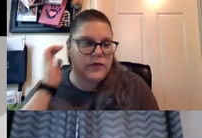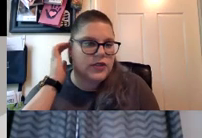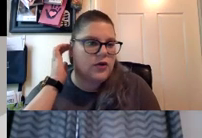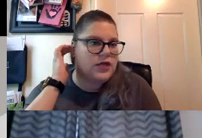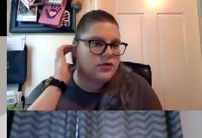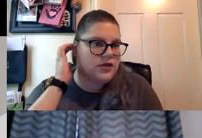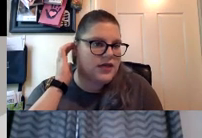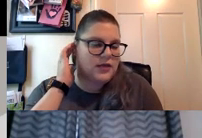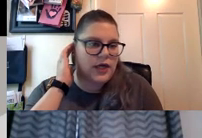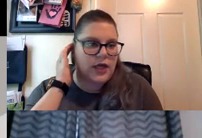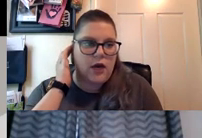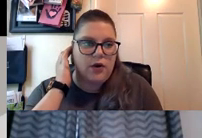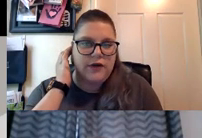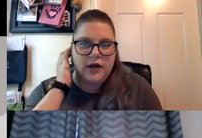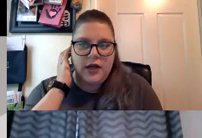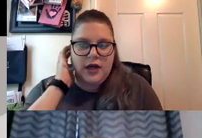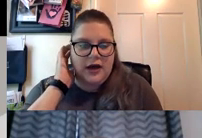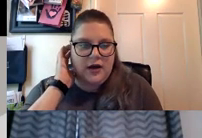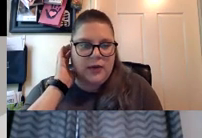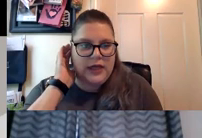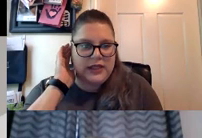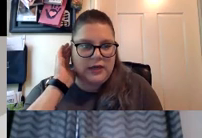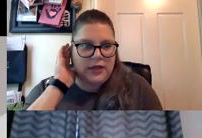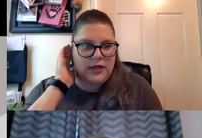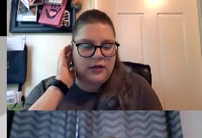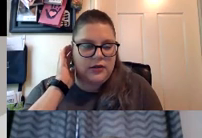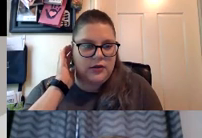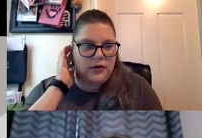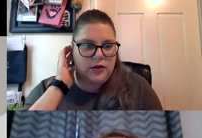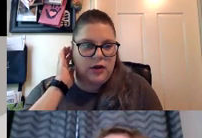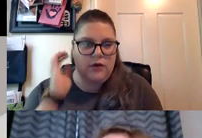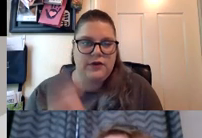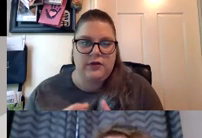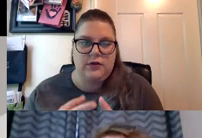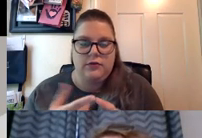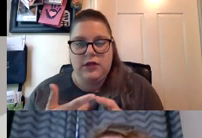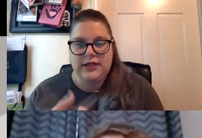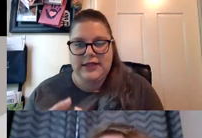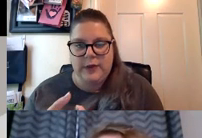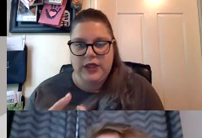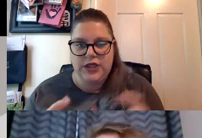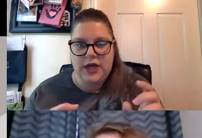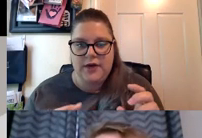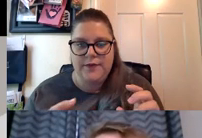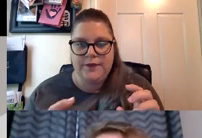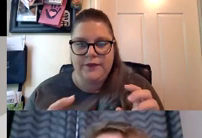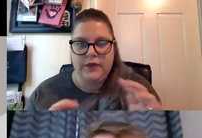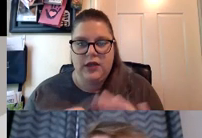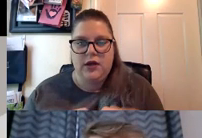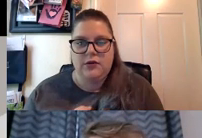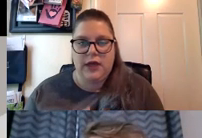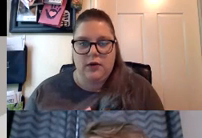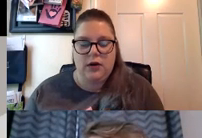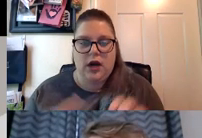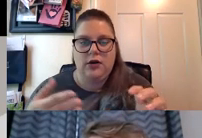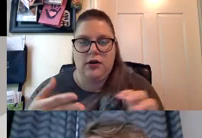Okay, so these are the things that we're going to go over, and I'm going to go over the accessibility checker,